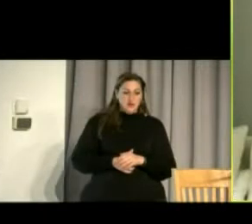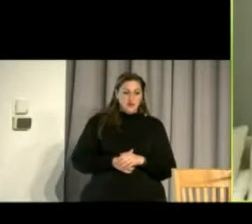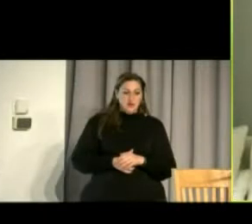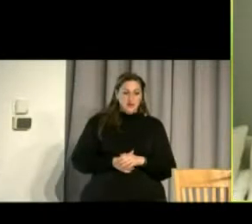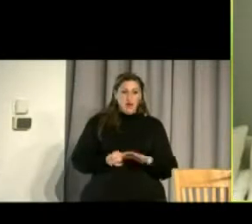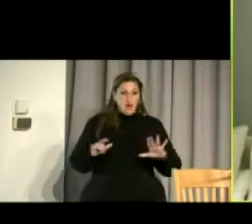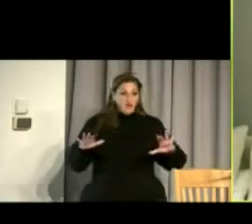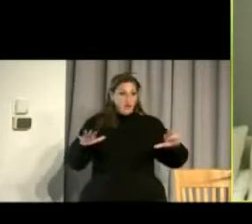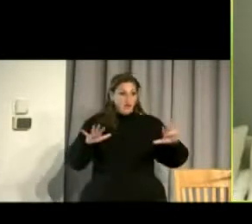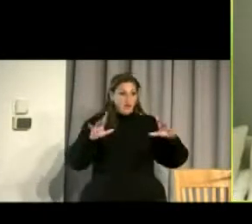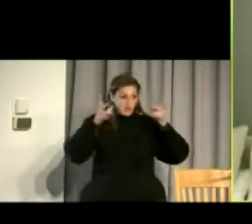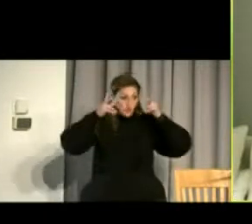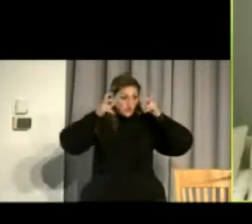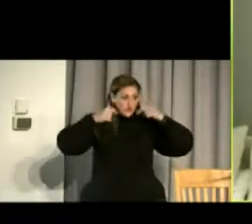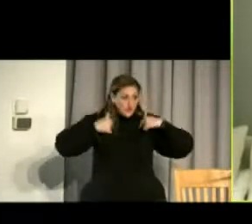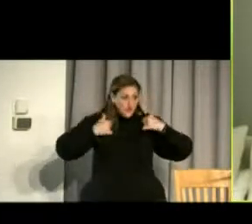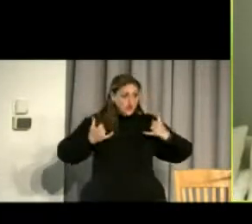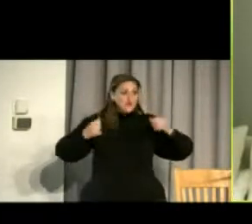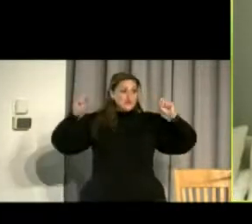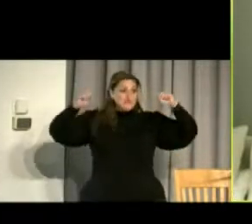Are you all able to still hear me?